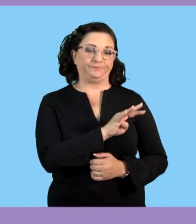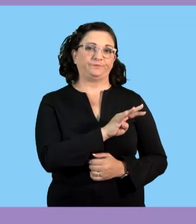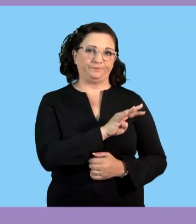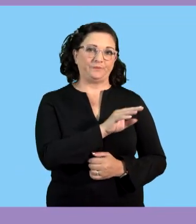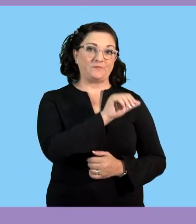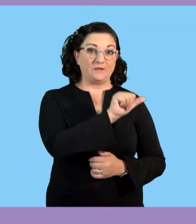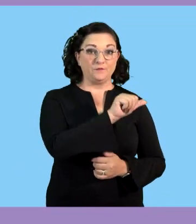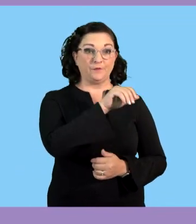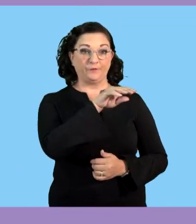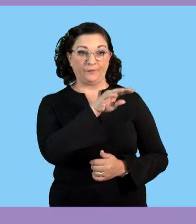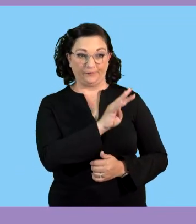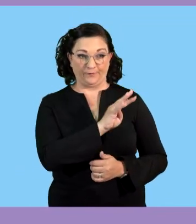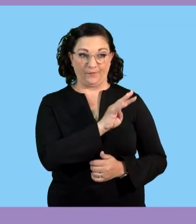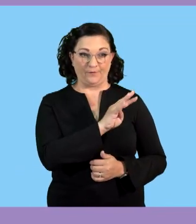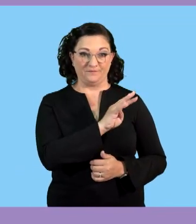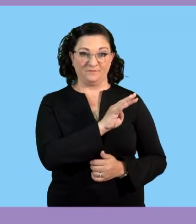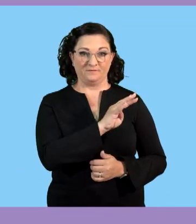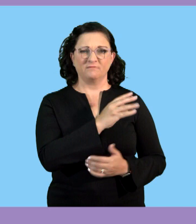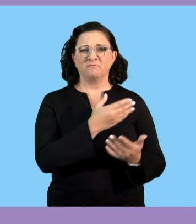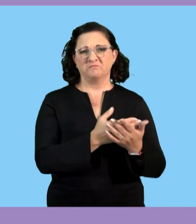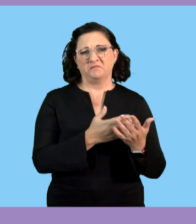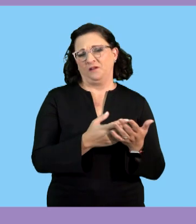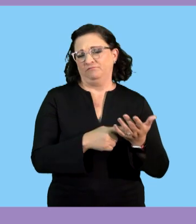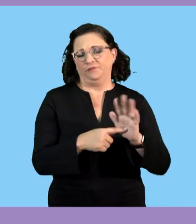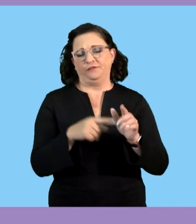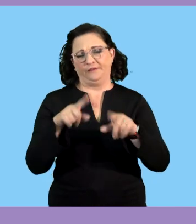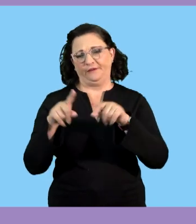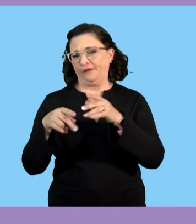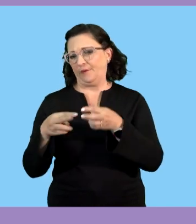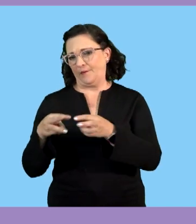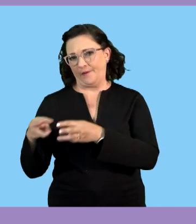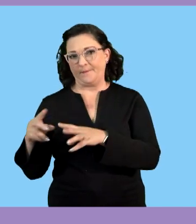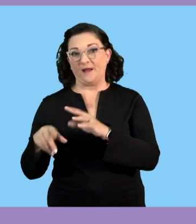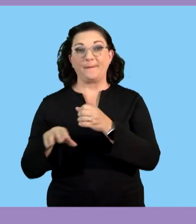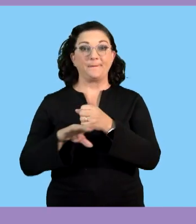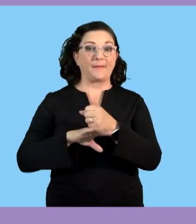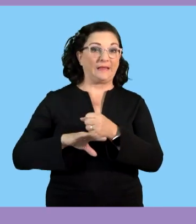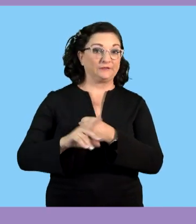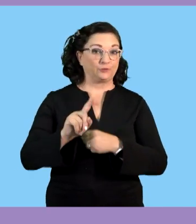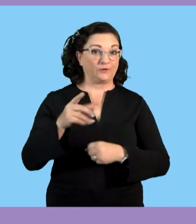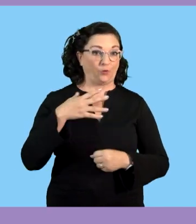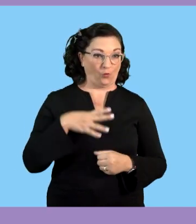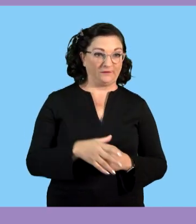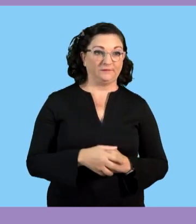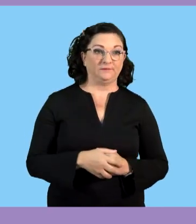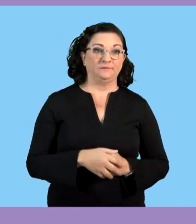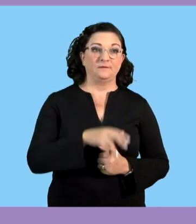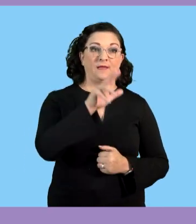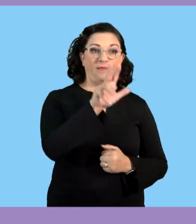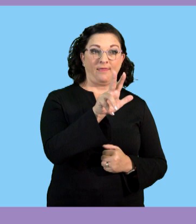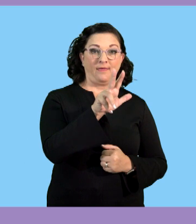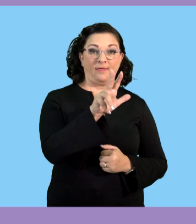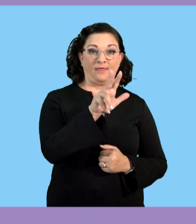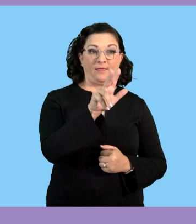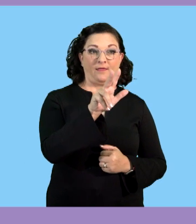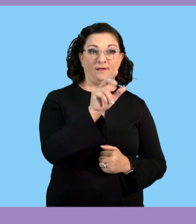if you remember 64, it can be presented in different ways depending on what we want our base to be. So 64 can be written as